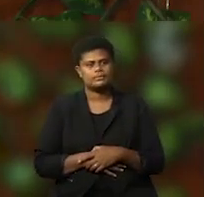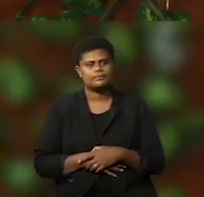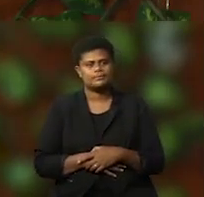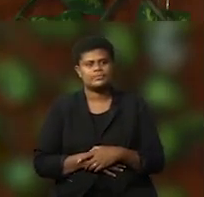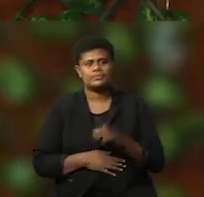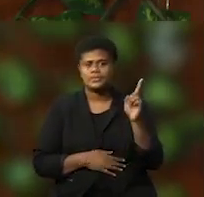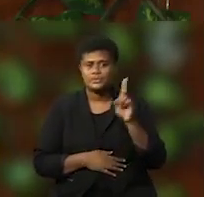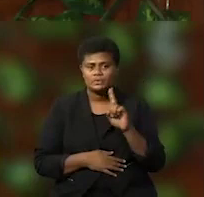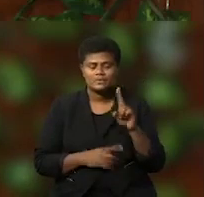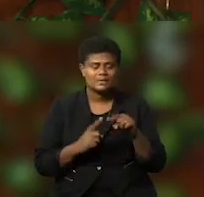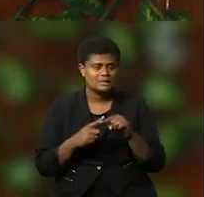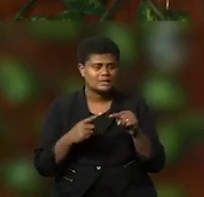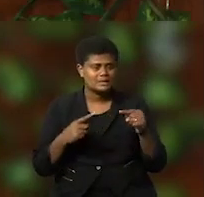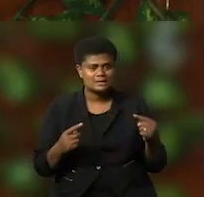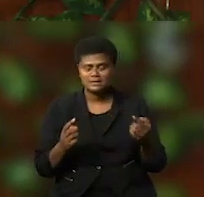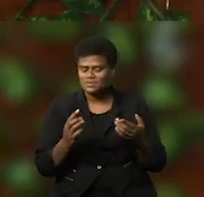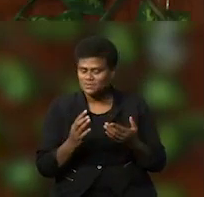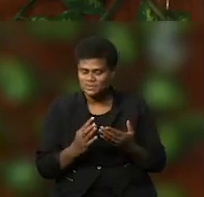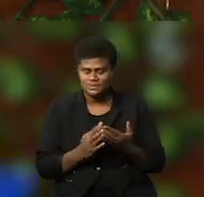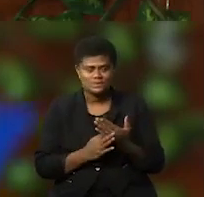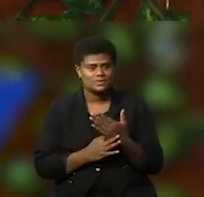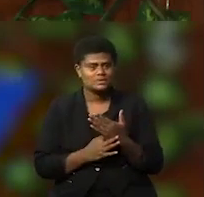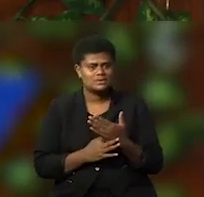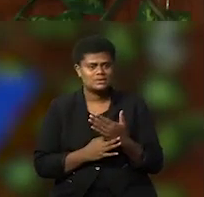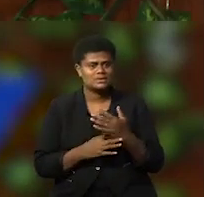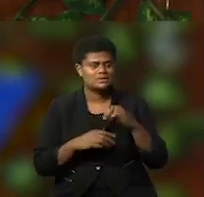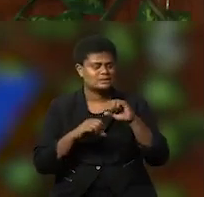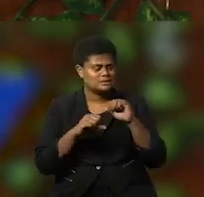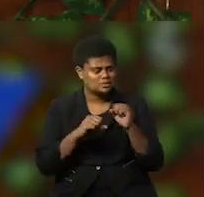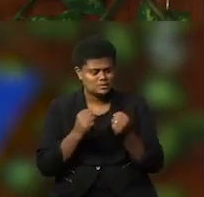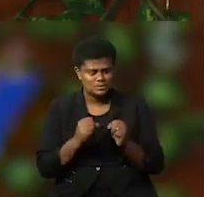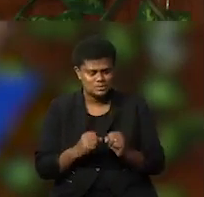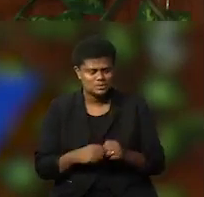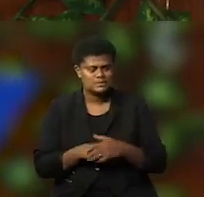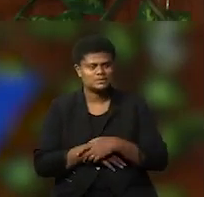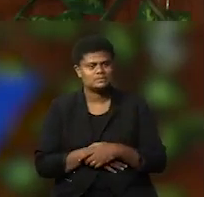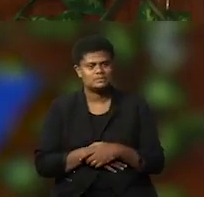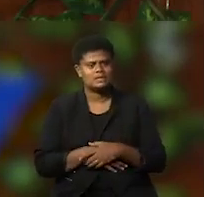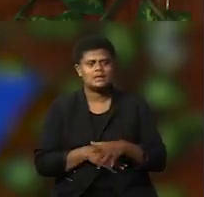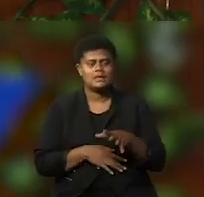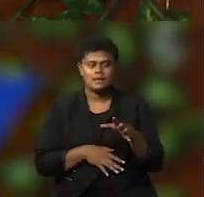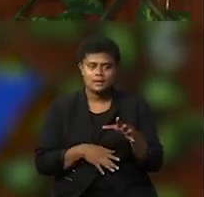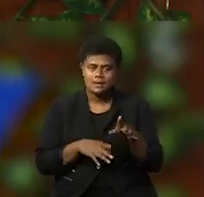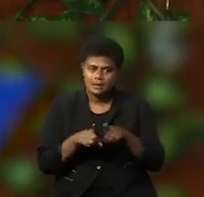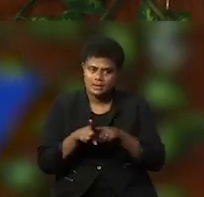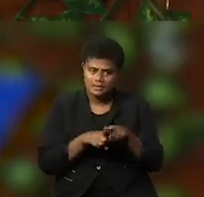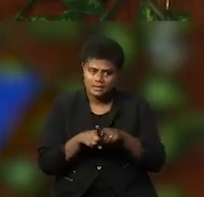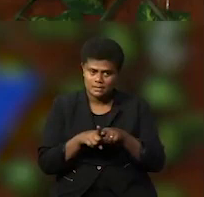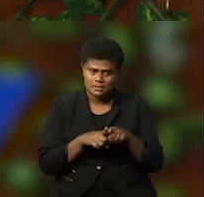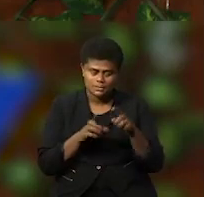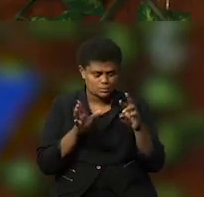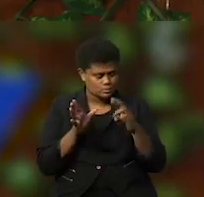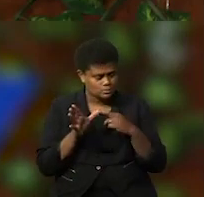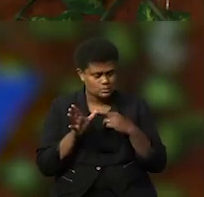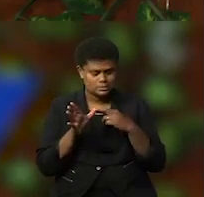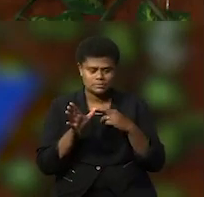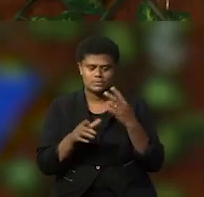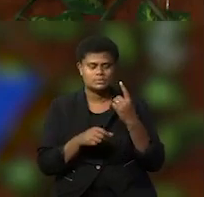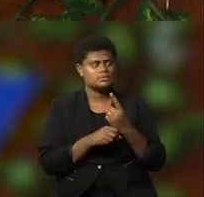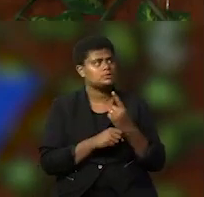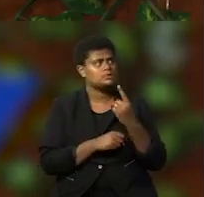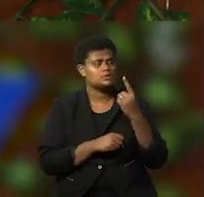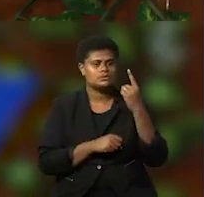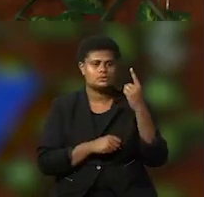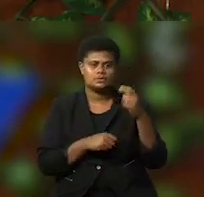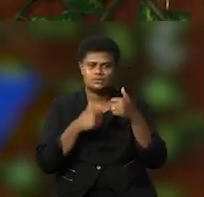And finally, to whatever things we go through, the situations and what all that we go through, learn to respond